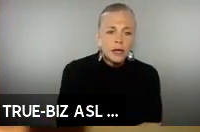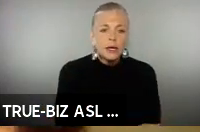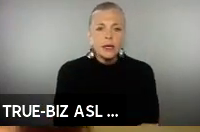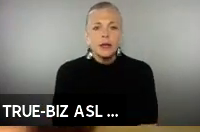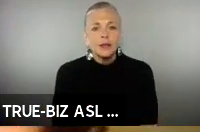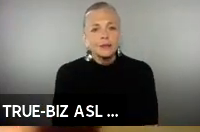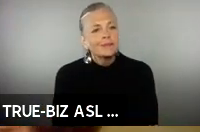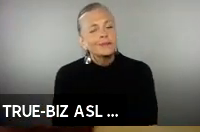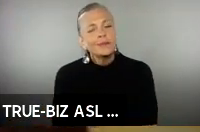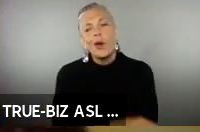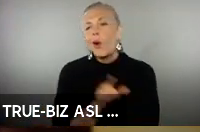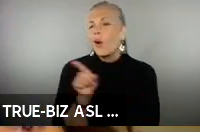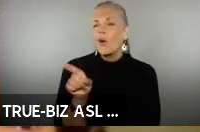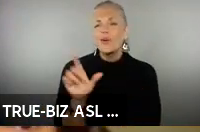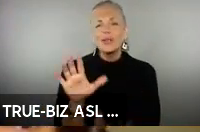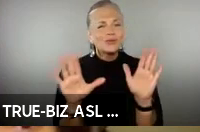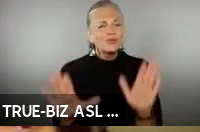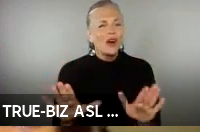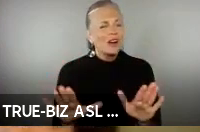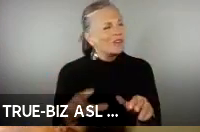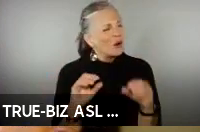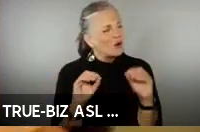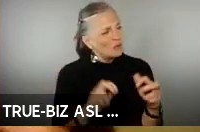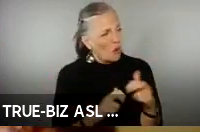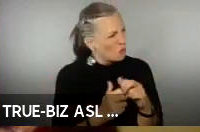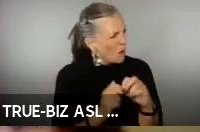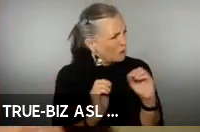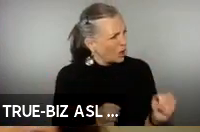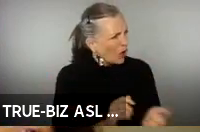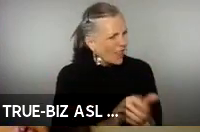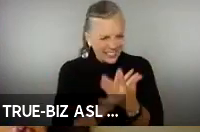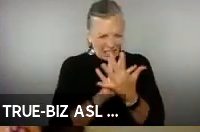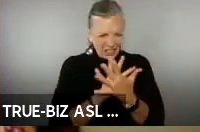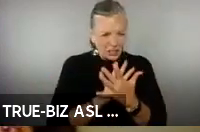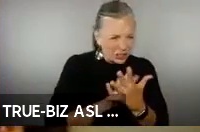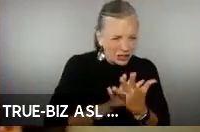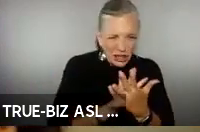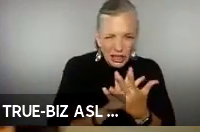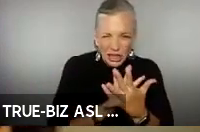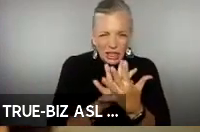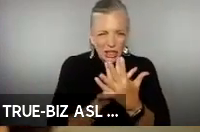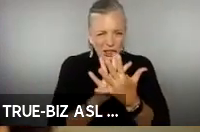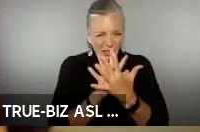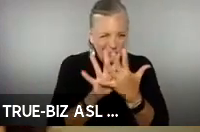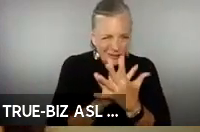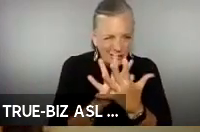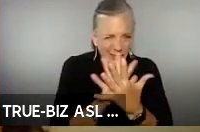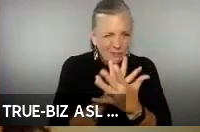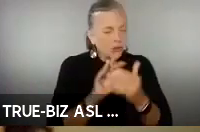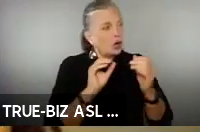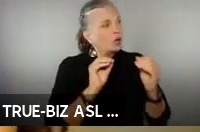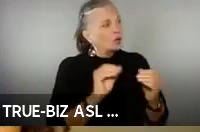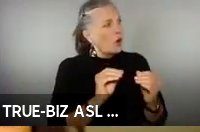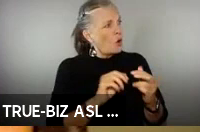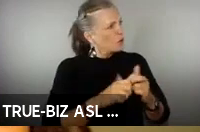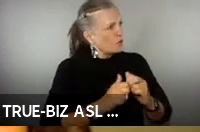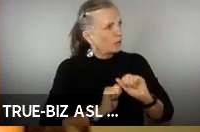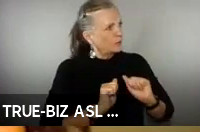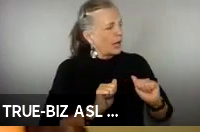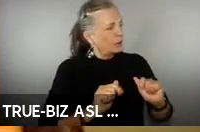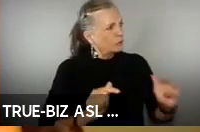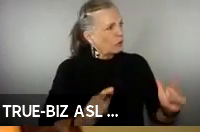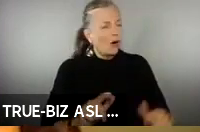Wonderful. Wonderful. No problems at all, then? No, not at all. Well, everybody's